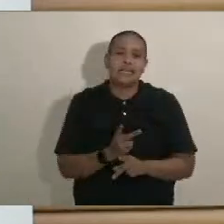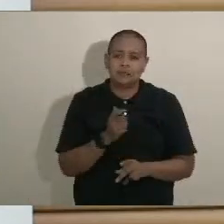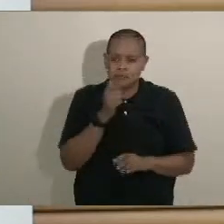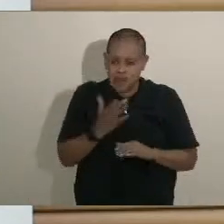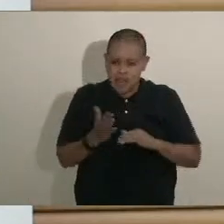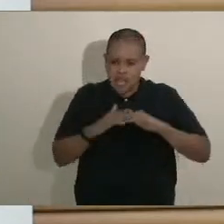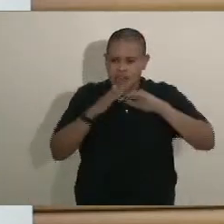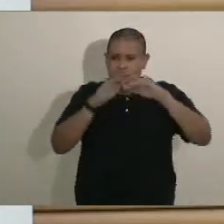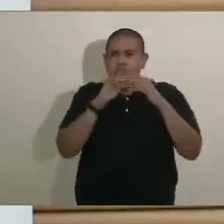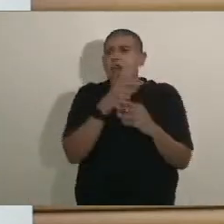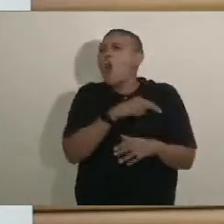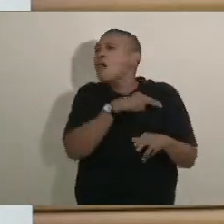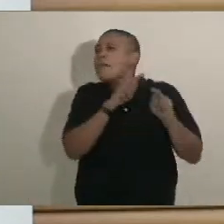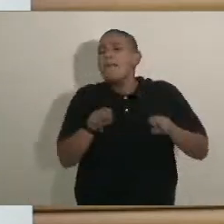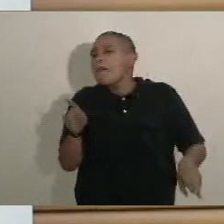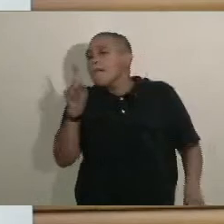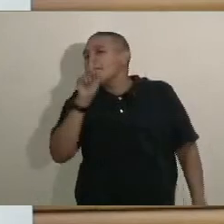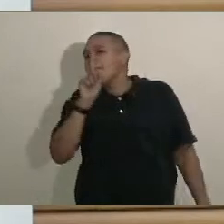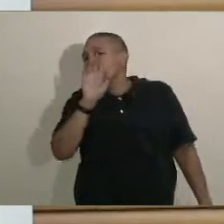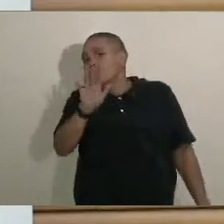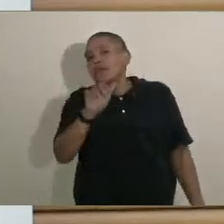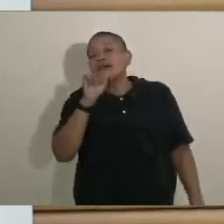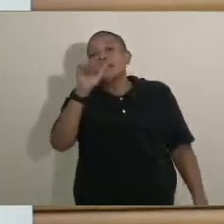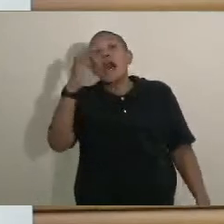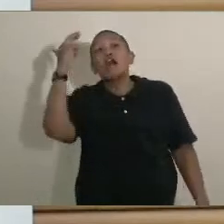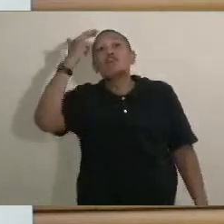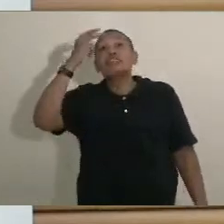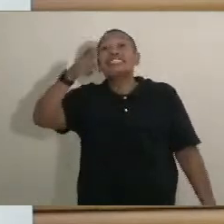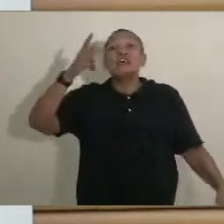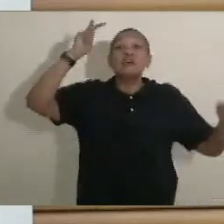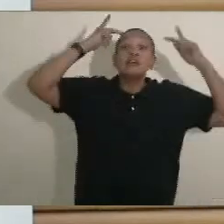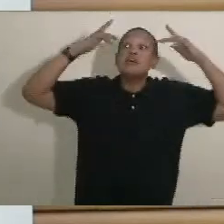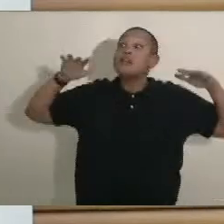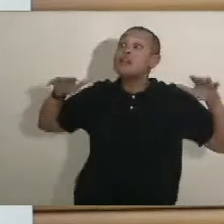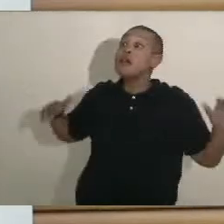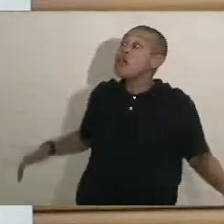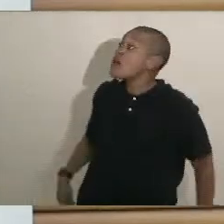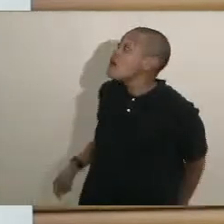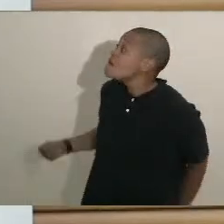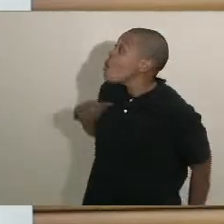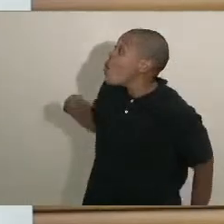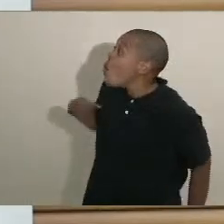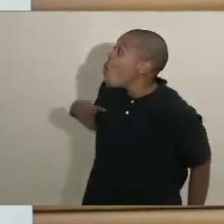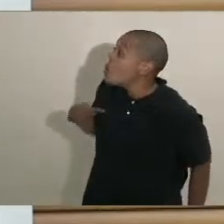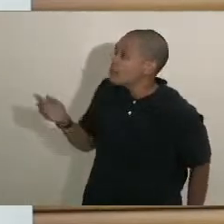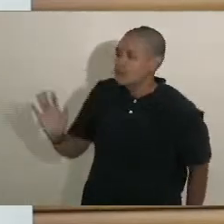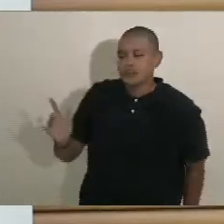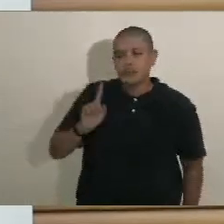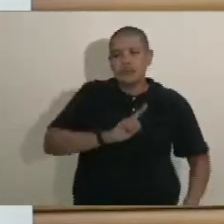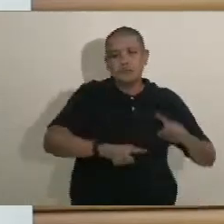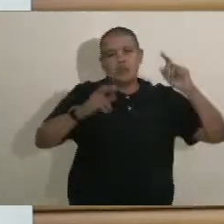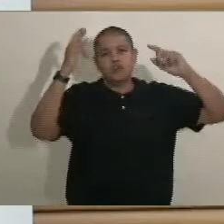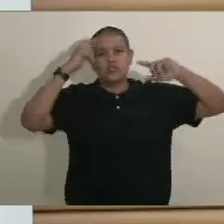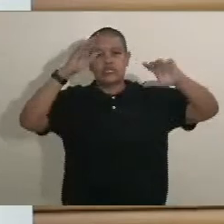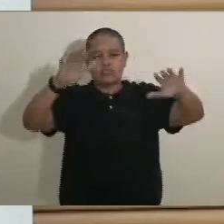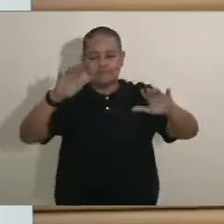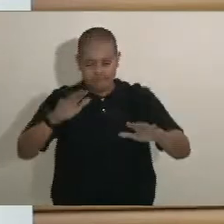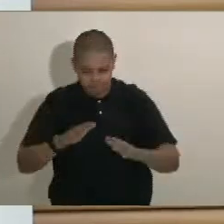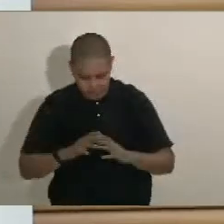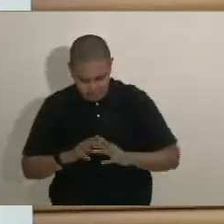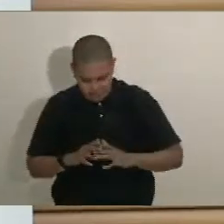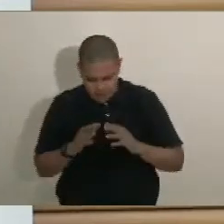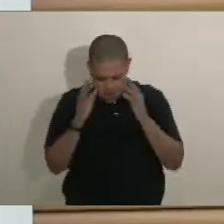in hospitalization, not a reason to panic, but certainly a reason to be concerned and to